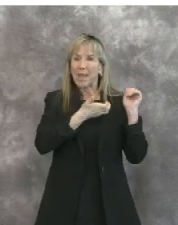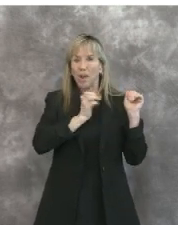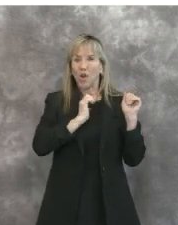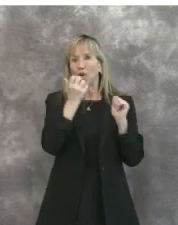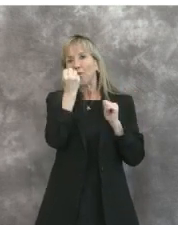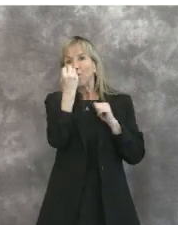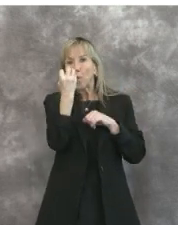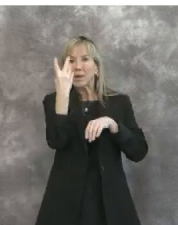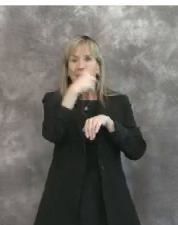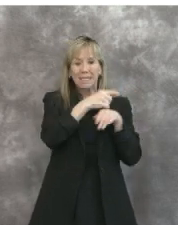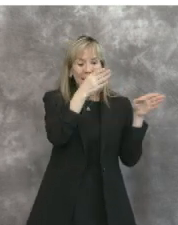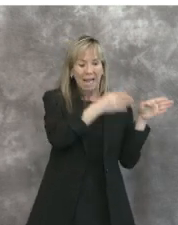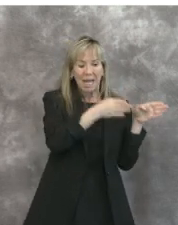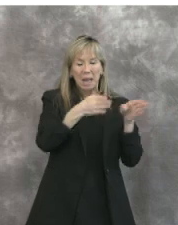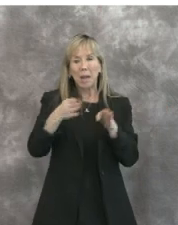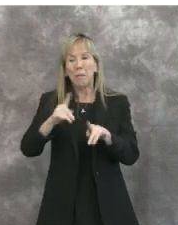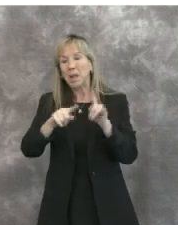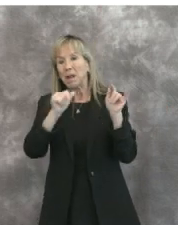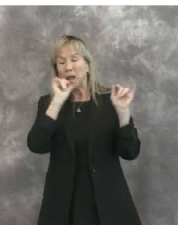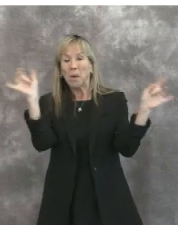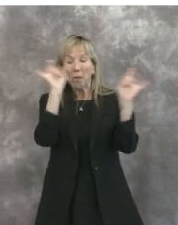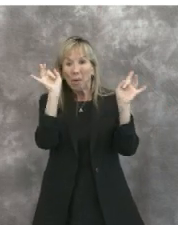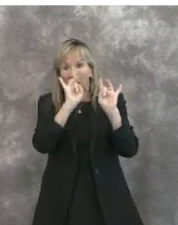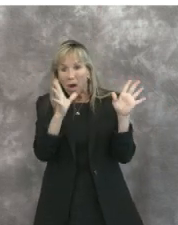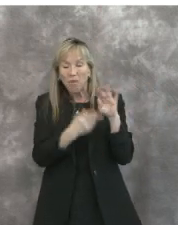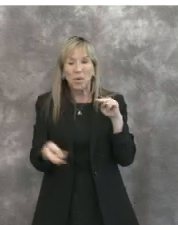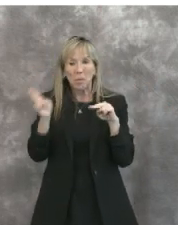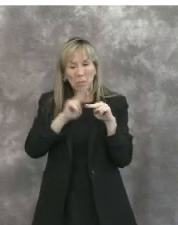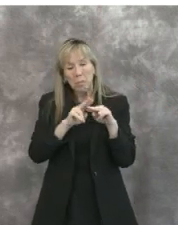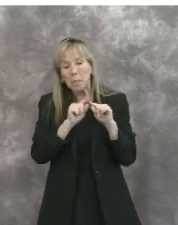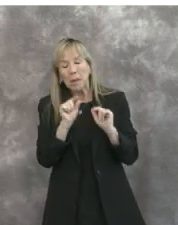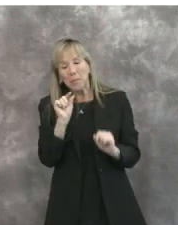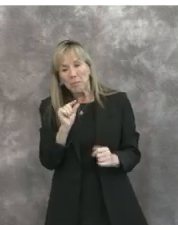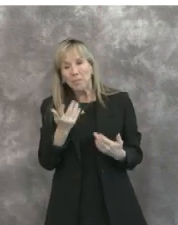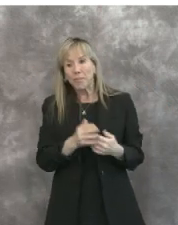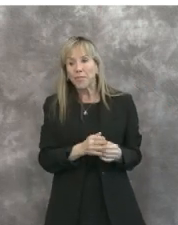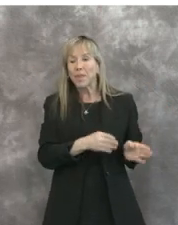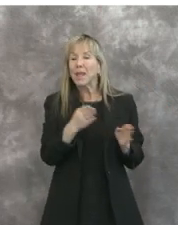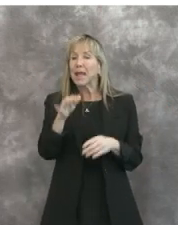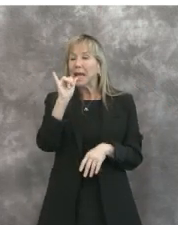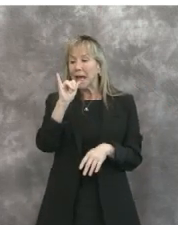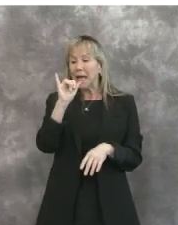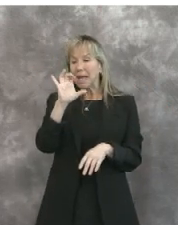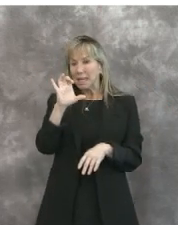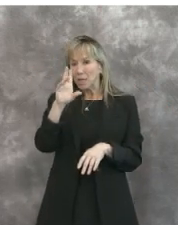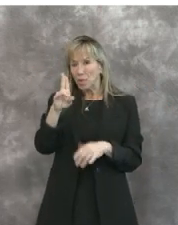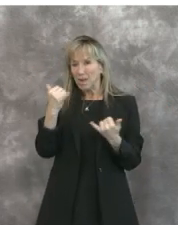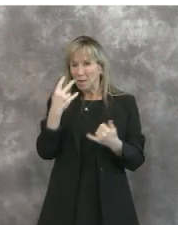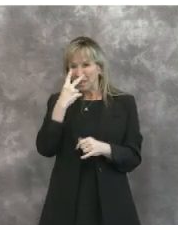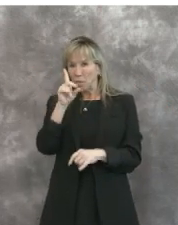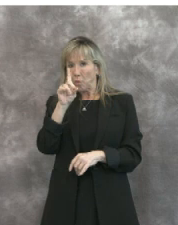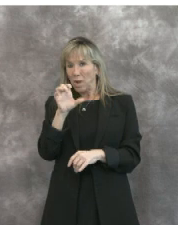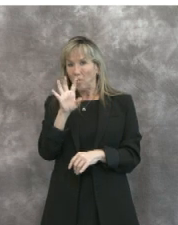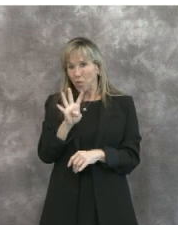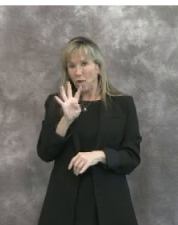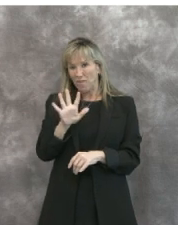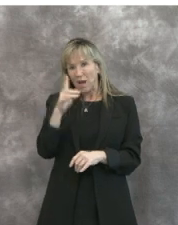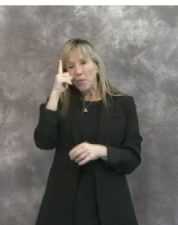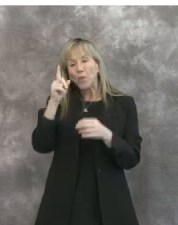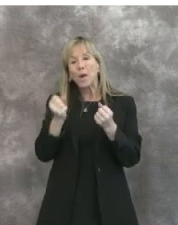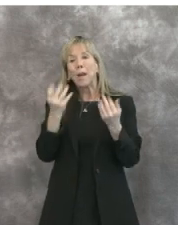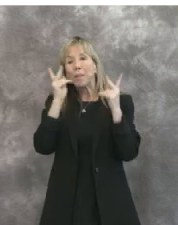significantly out of line, but you can see that for today. ICUs are at 145, you can see in the